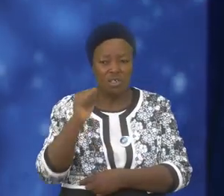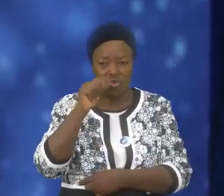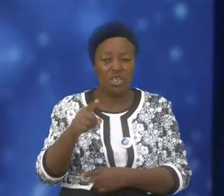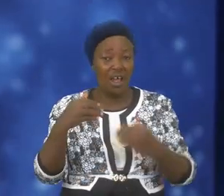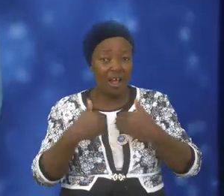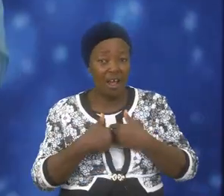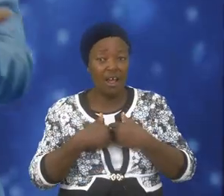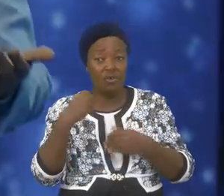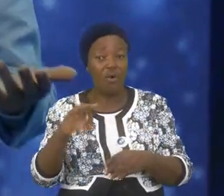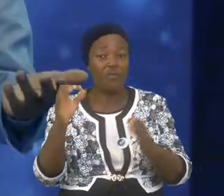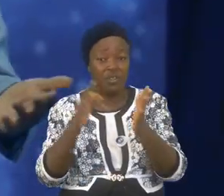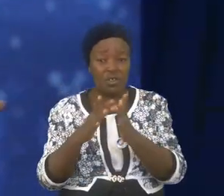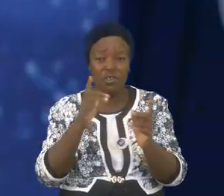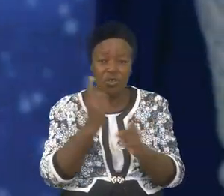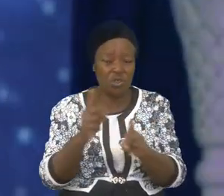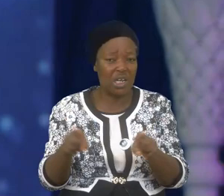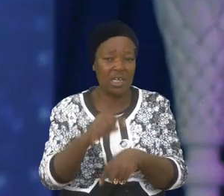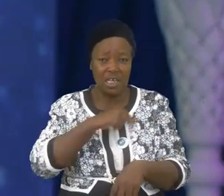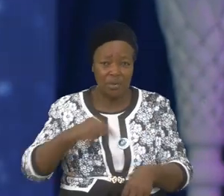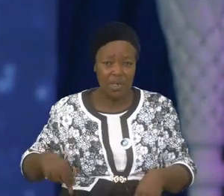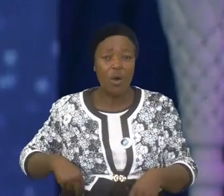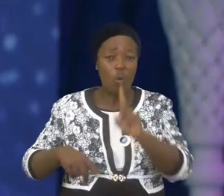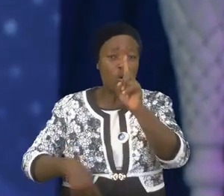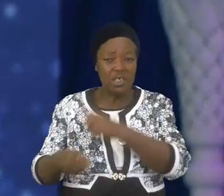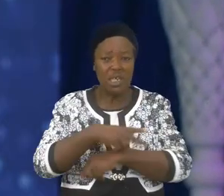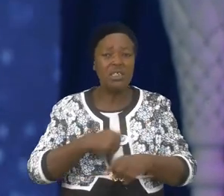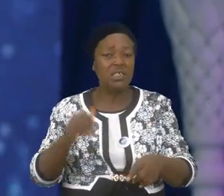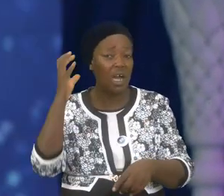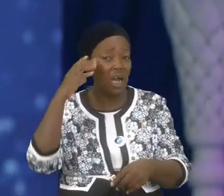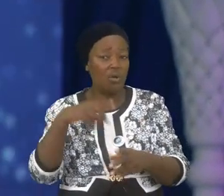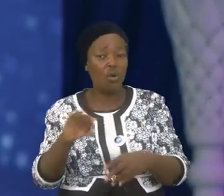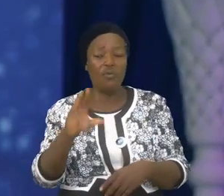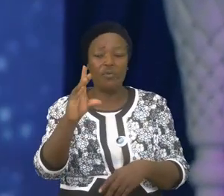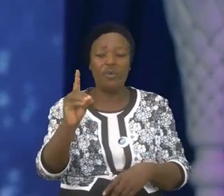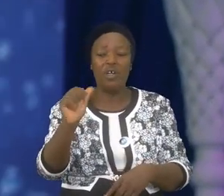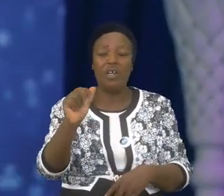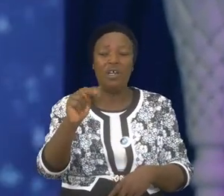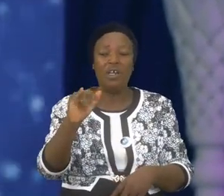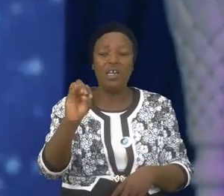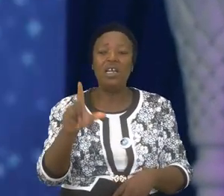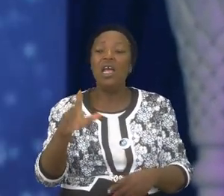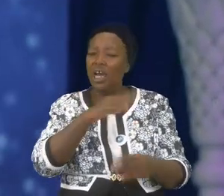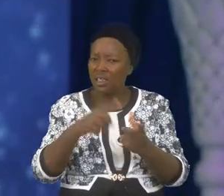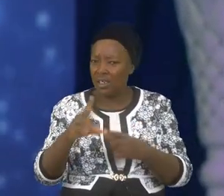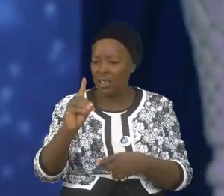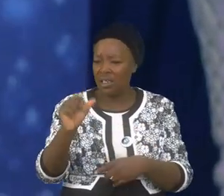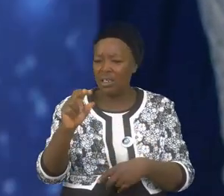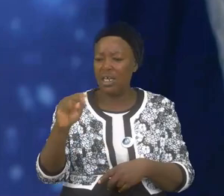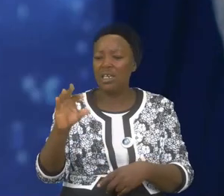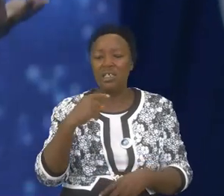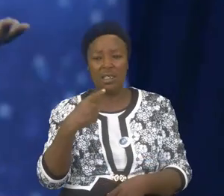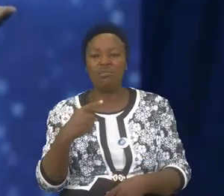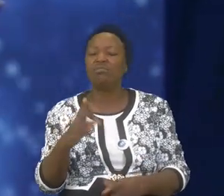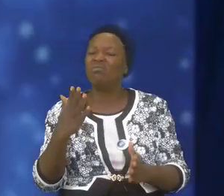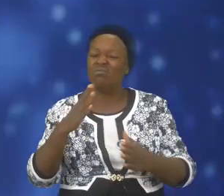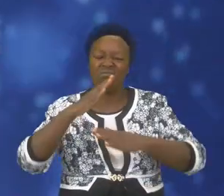of Daniel, and Daniel said, rest your mind. Put away your fear and all